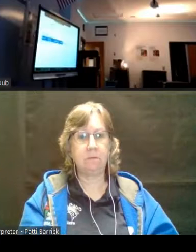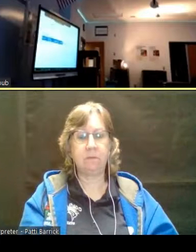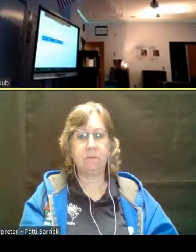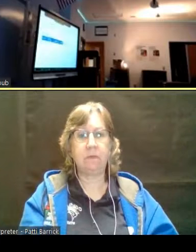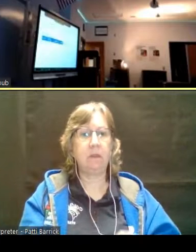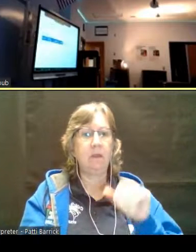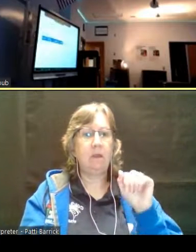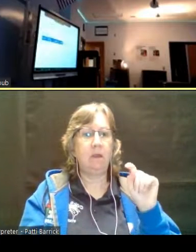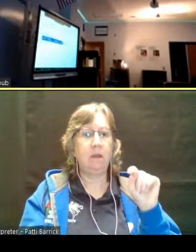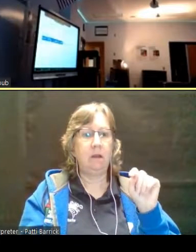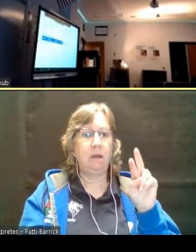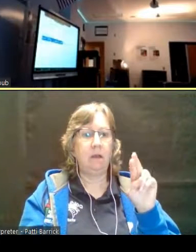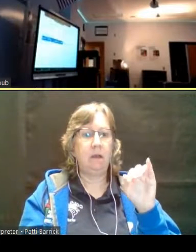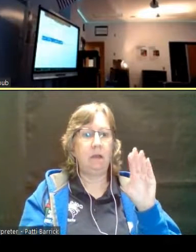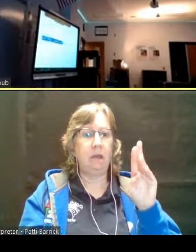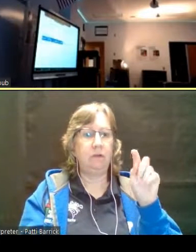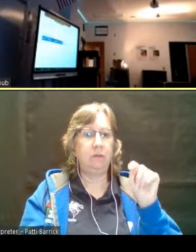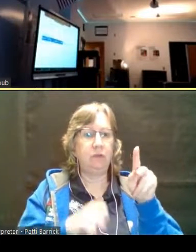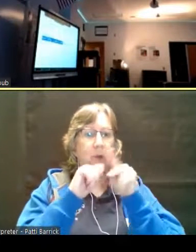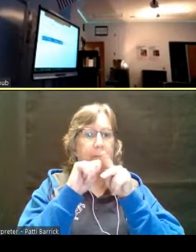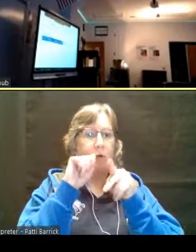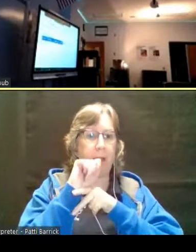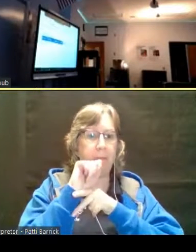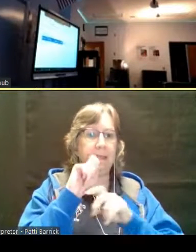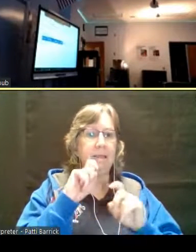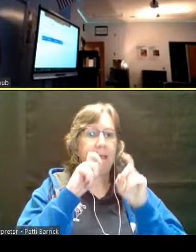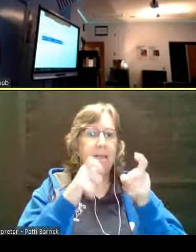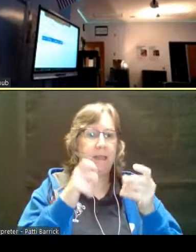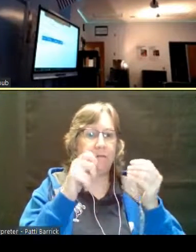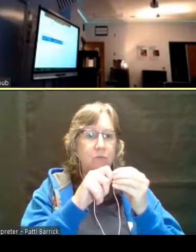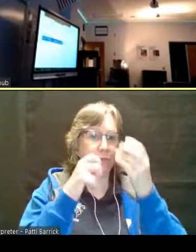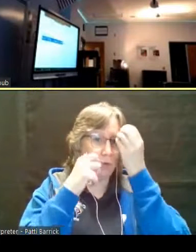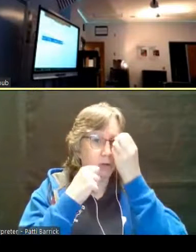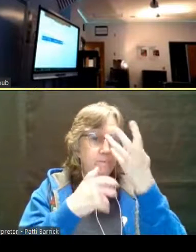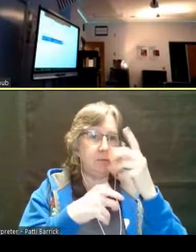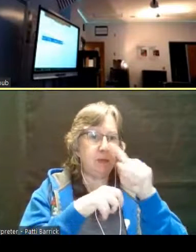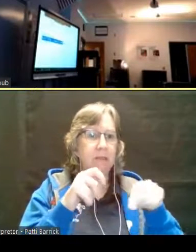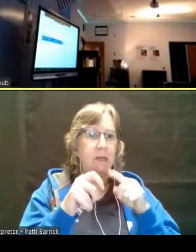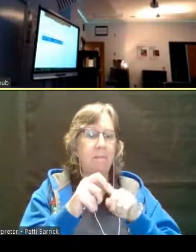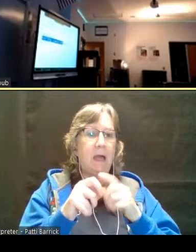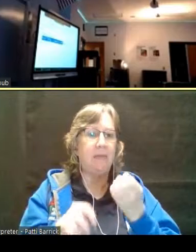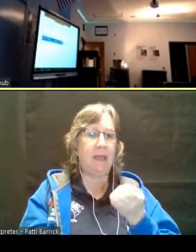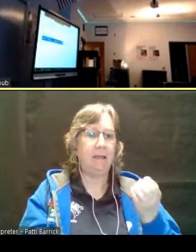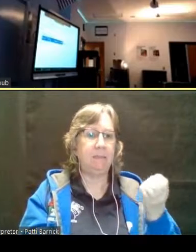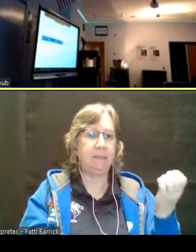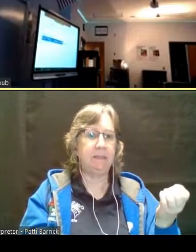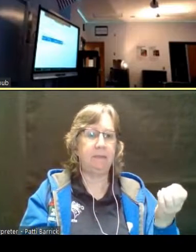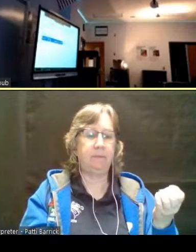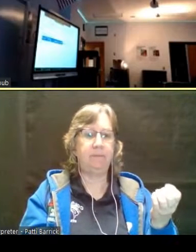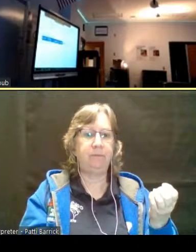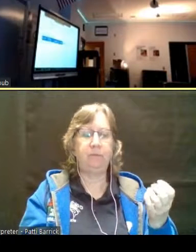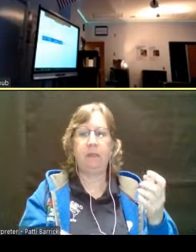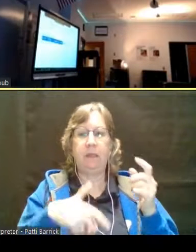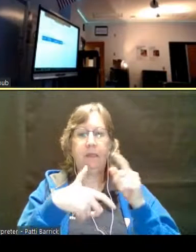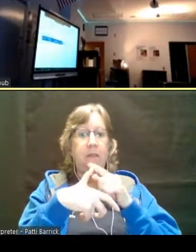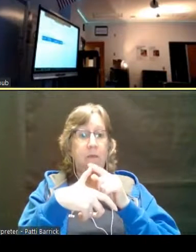Right, so attributes are properties that give you additional information about the elements. So for example, the element here